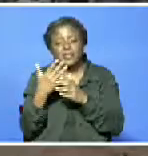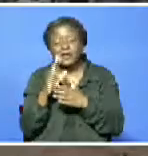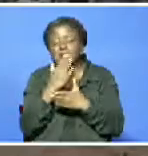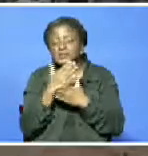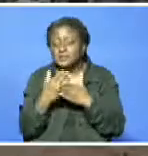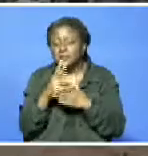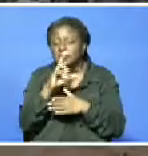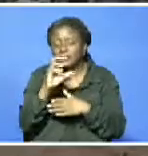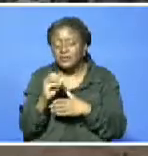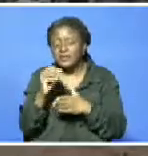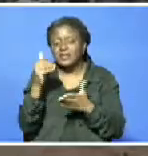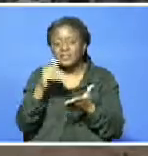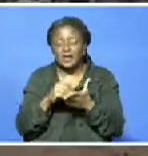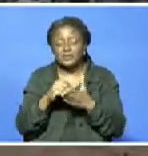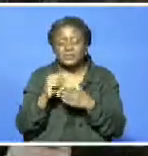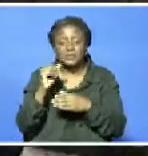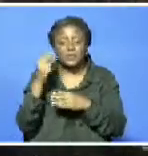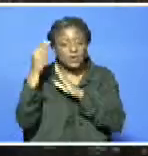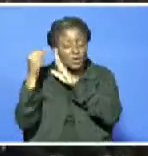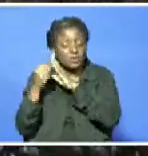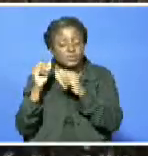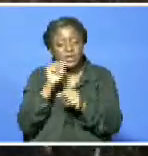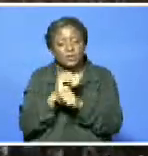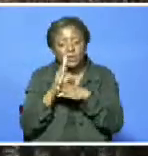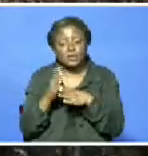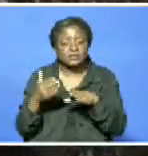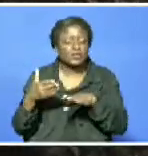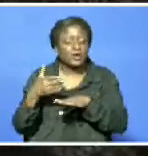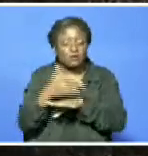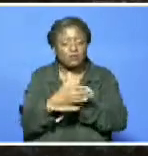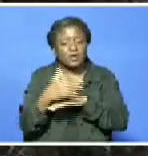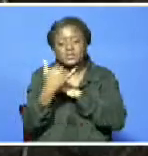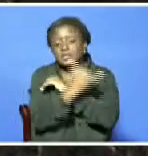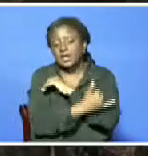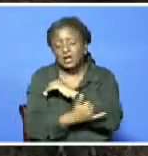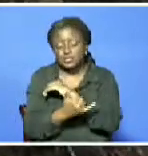30,000 hotel workers across the country. Carla Palmer, ZNS Network News.